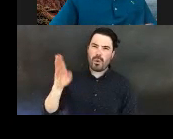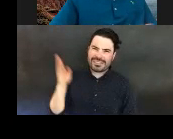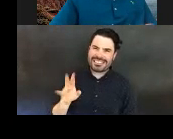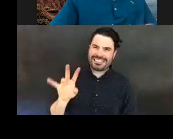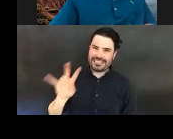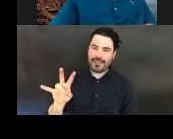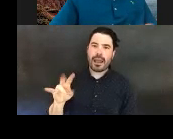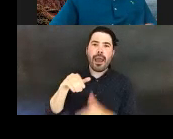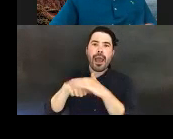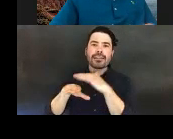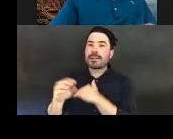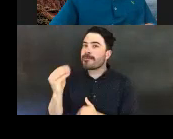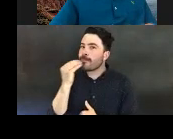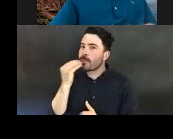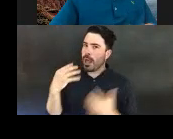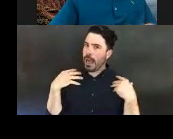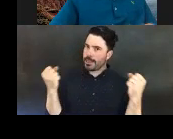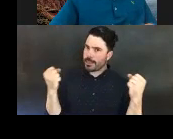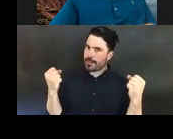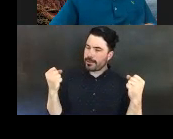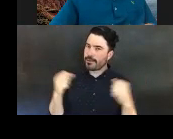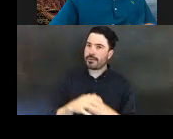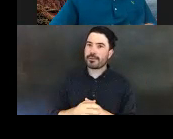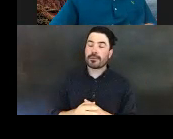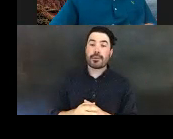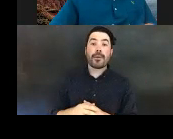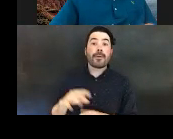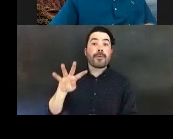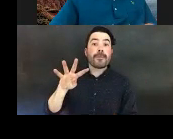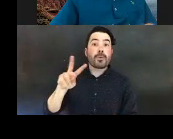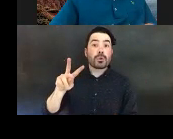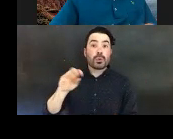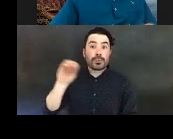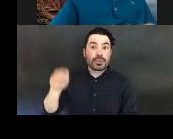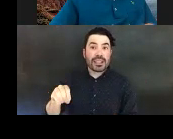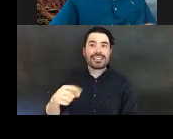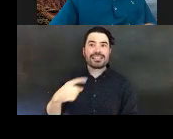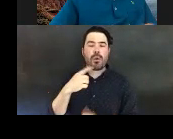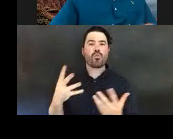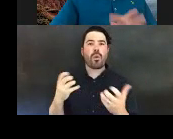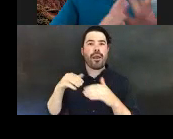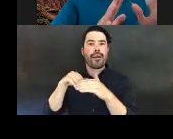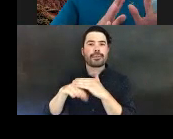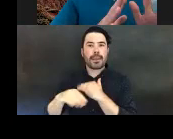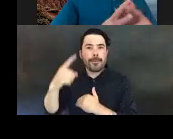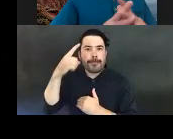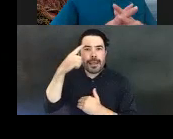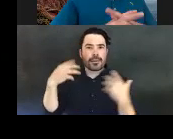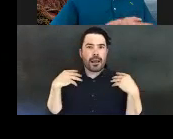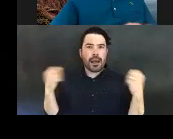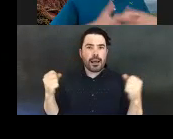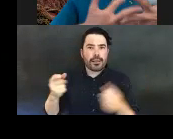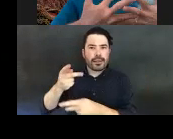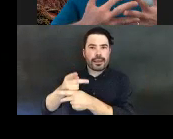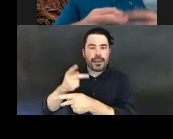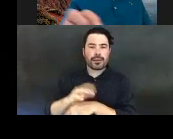about 42% responded personal access to mental health care. And from the previous presentation,